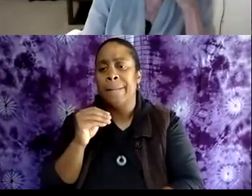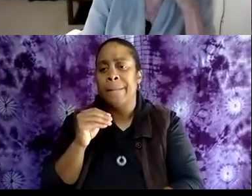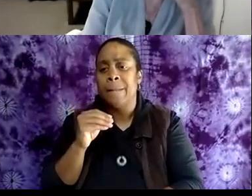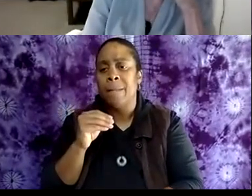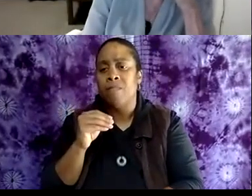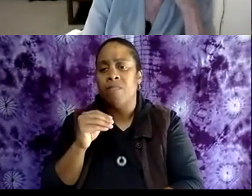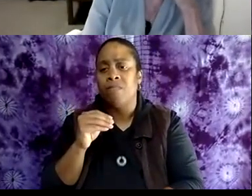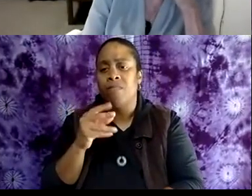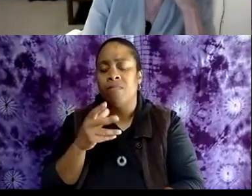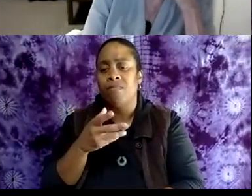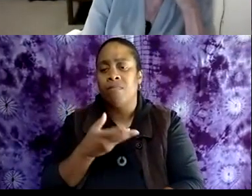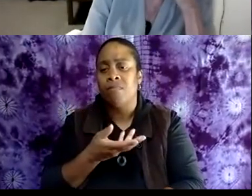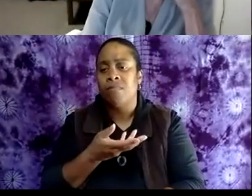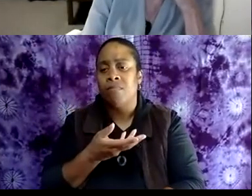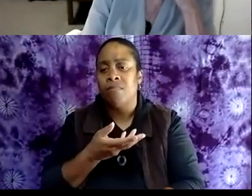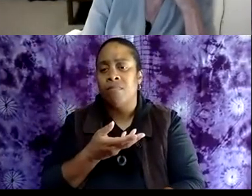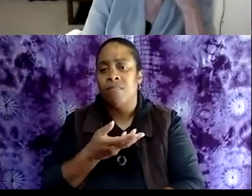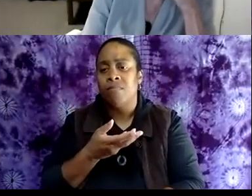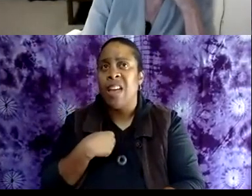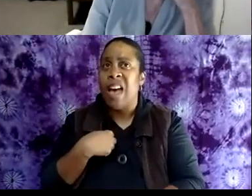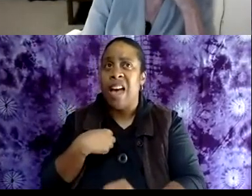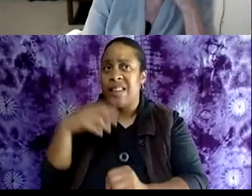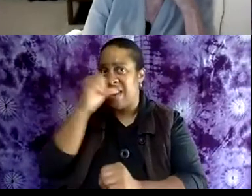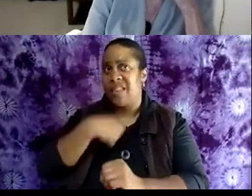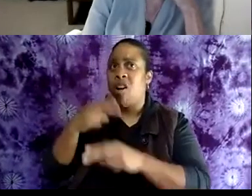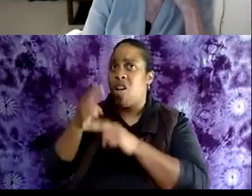so I guess I'll call her she.